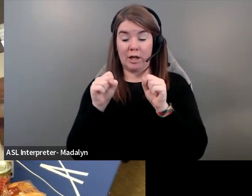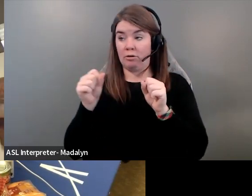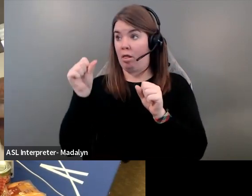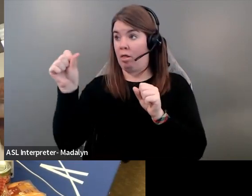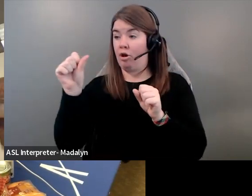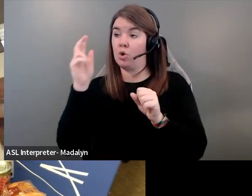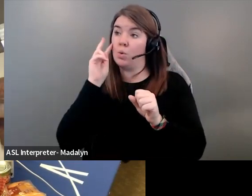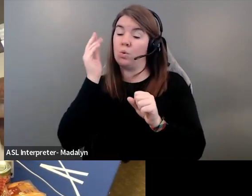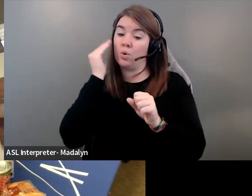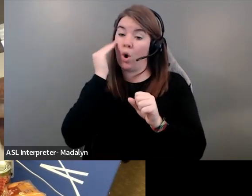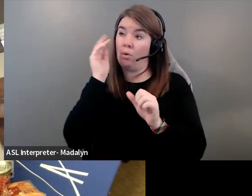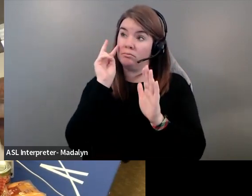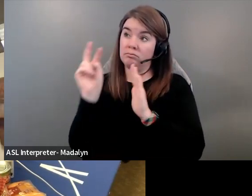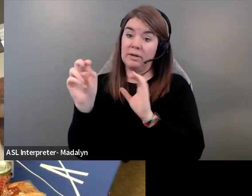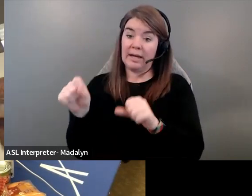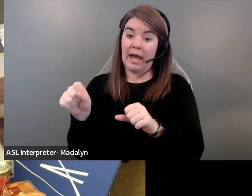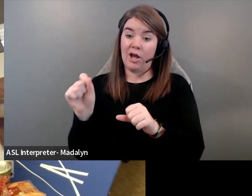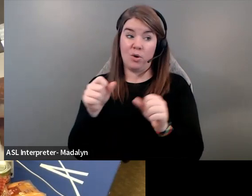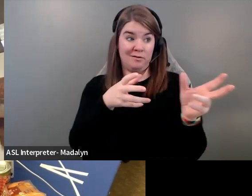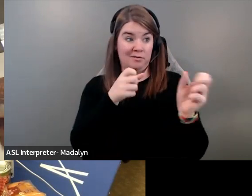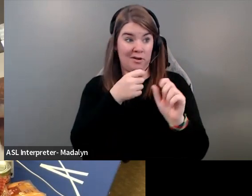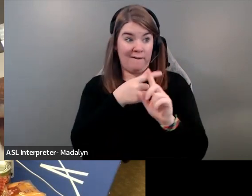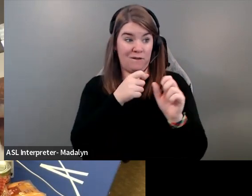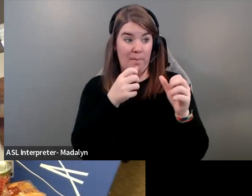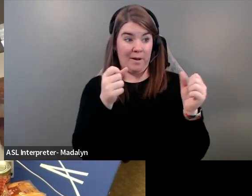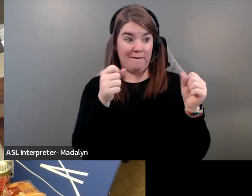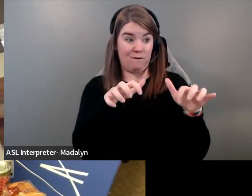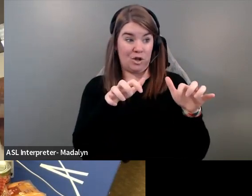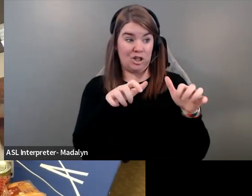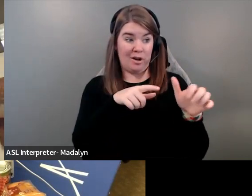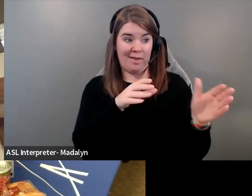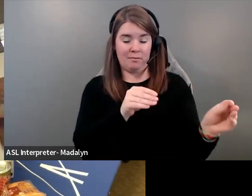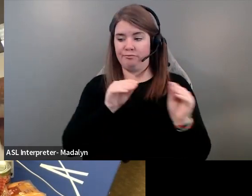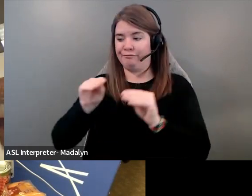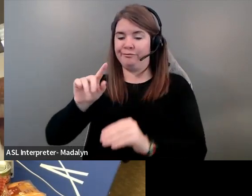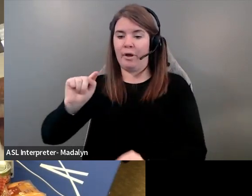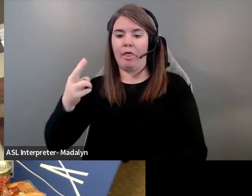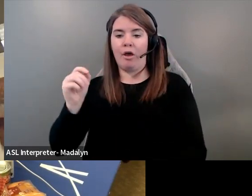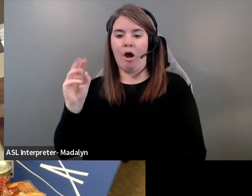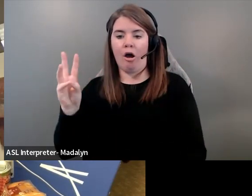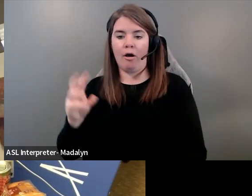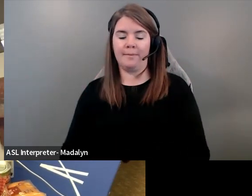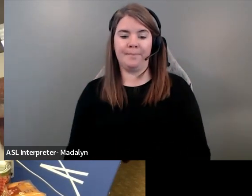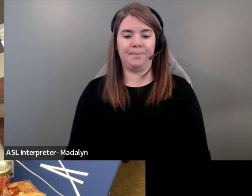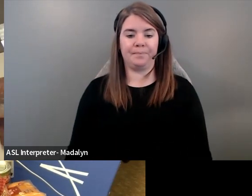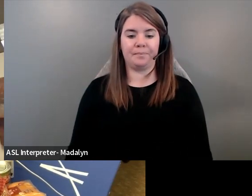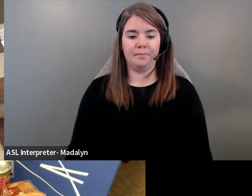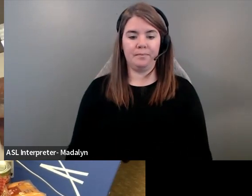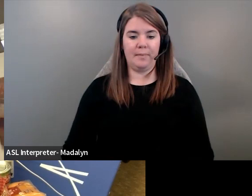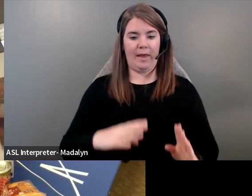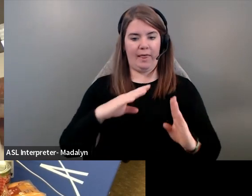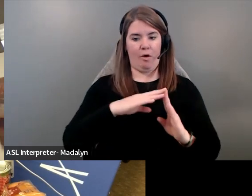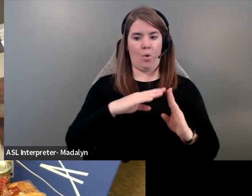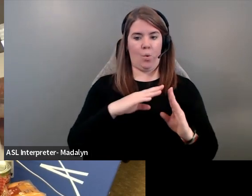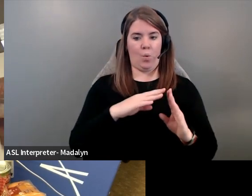able to, if you have to thaw something, take it out of the freezer and be ready. In the corner, it has some make ahead things that we're